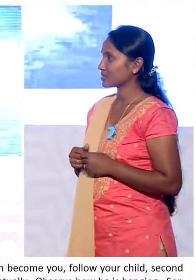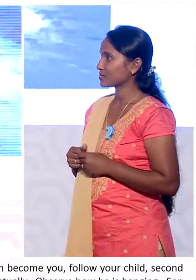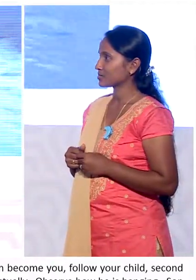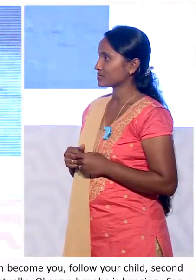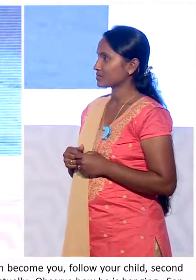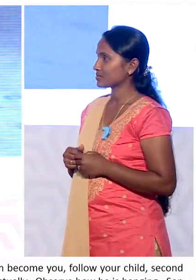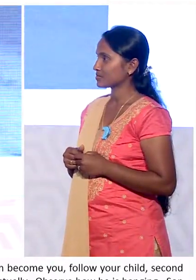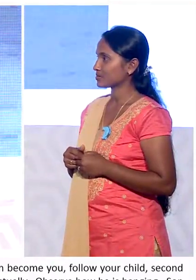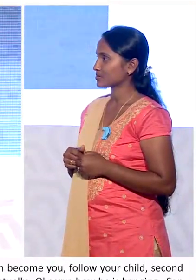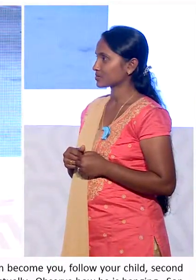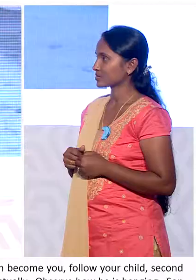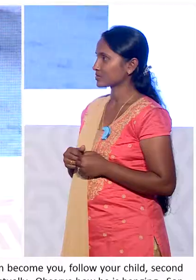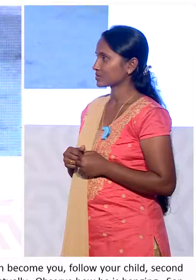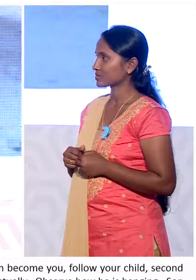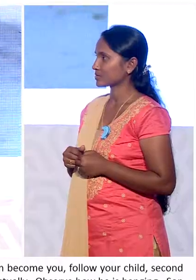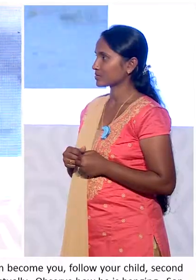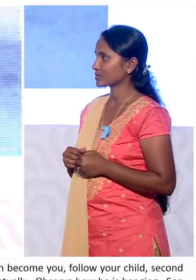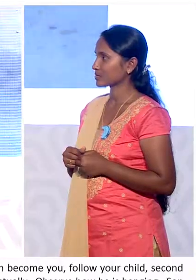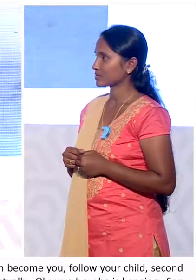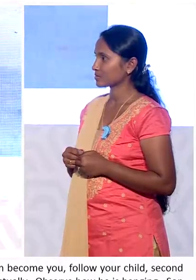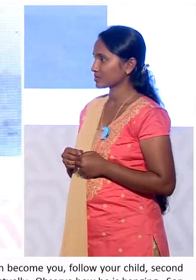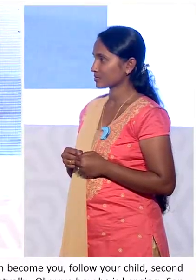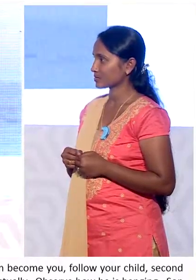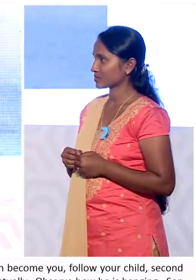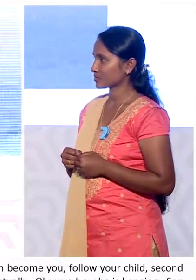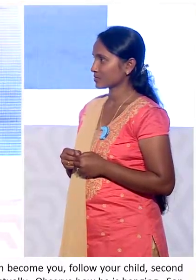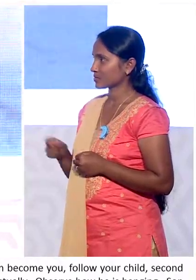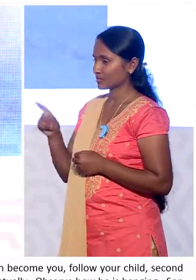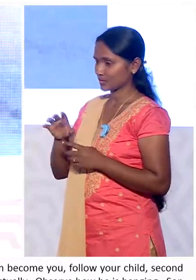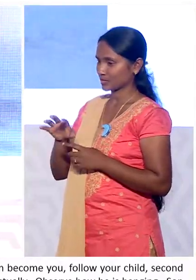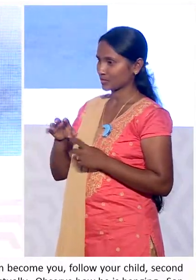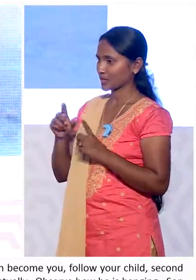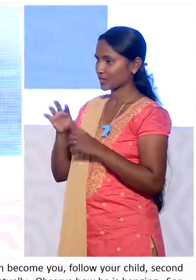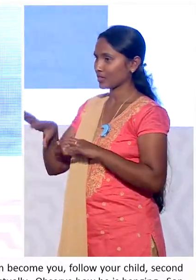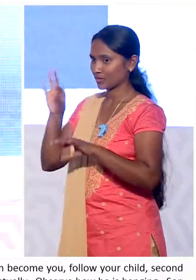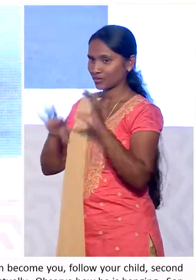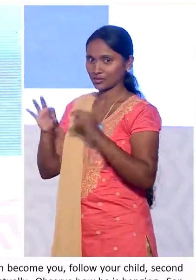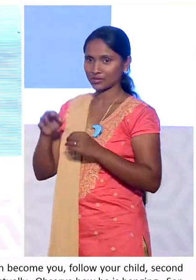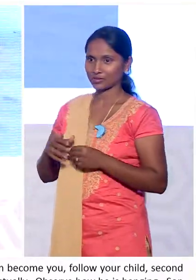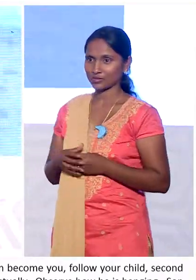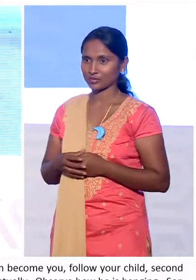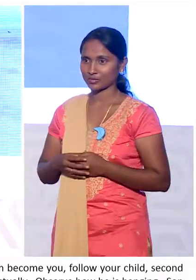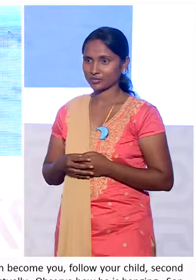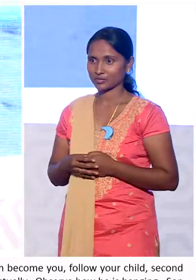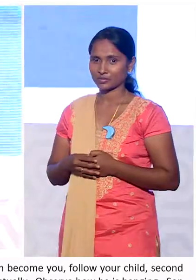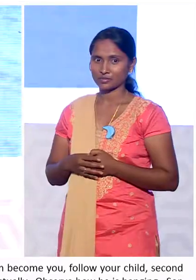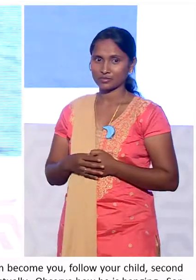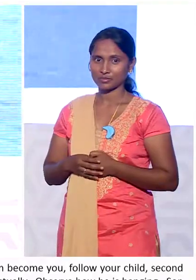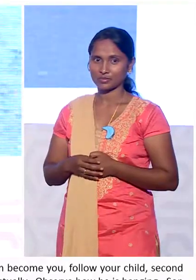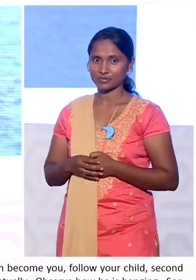because we don't just work with horses. We've figured out how to do what we do without ever using a horse.